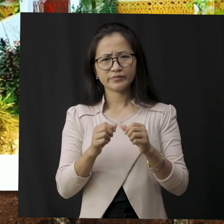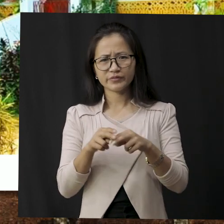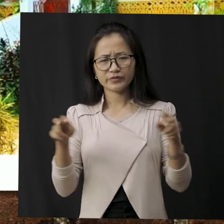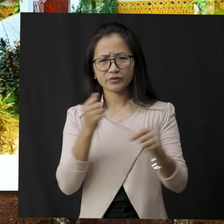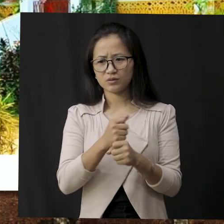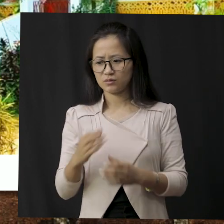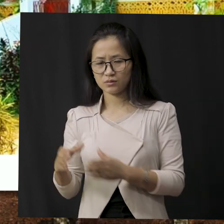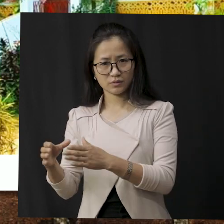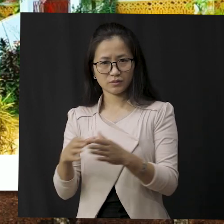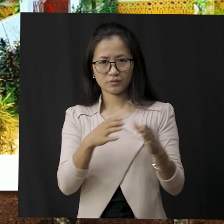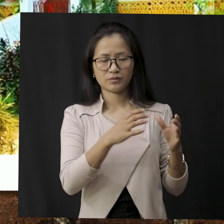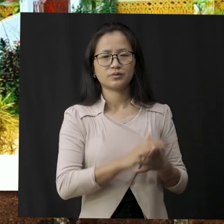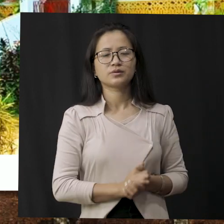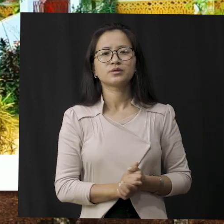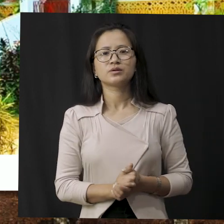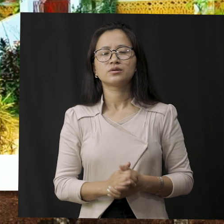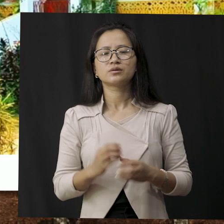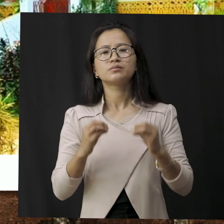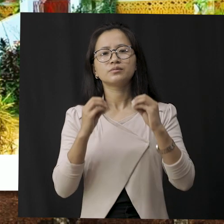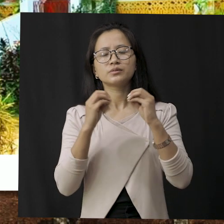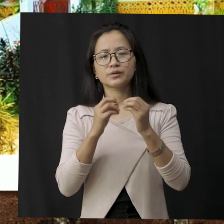call bungalow.